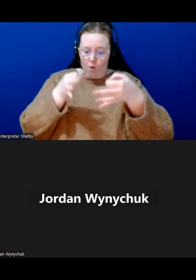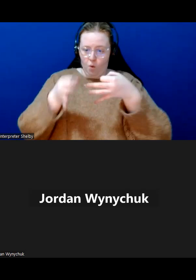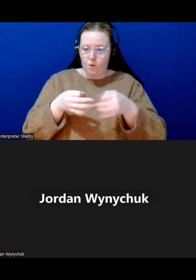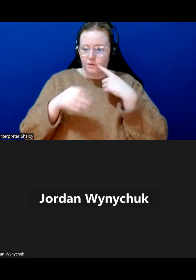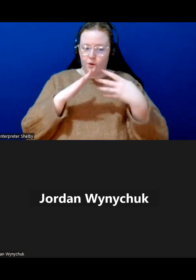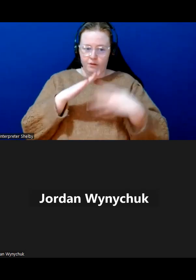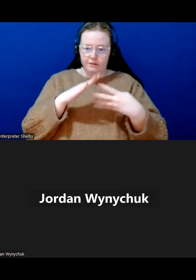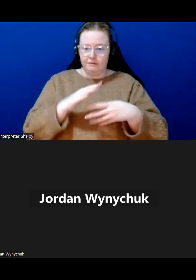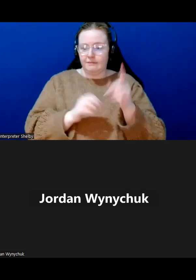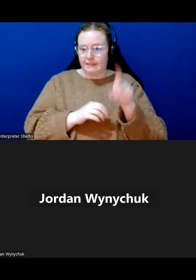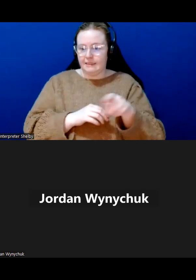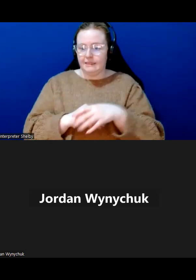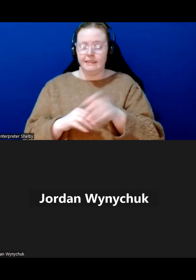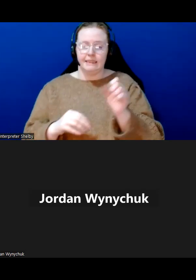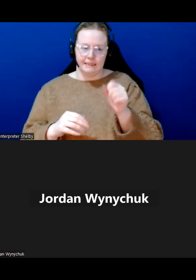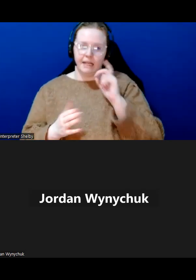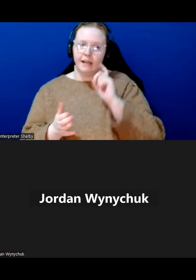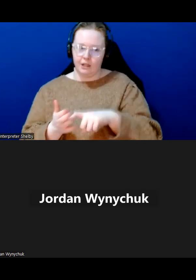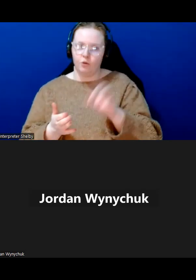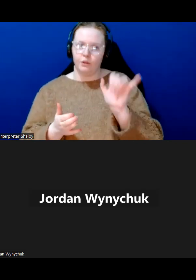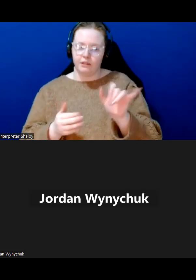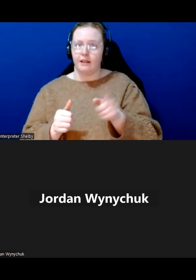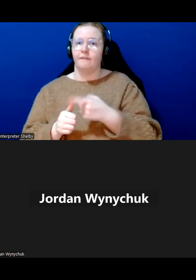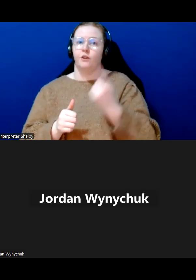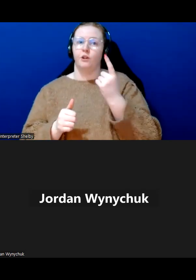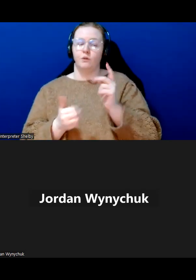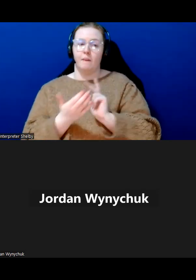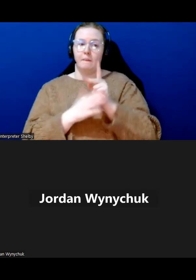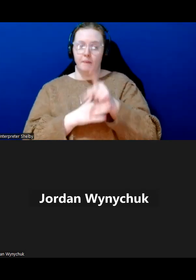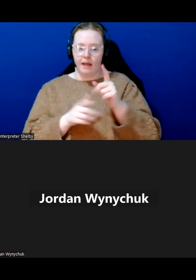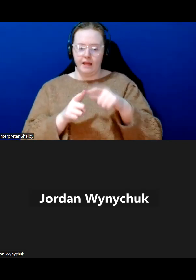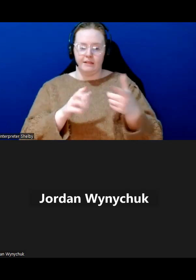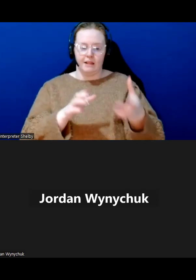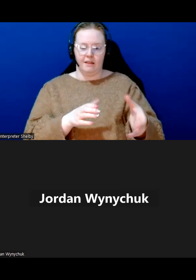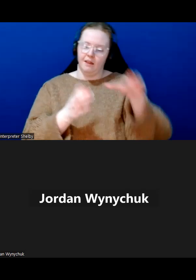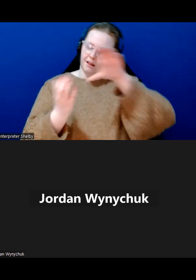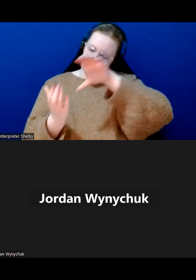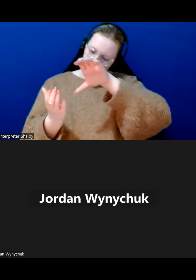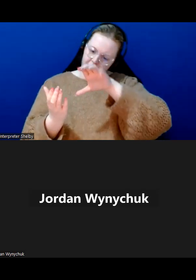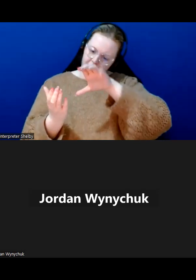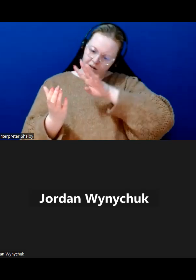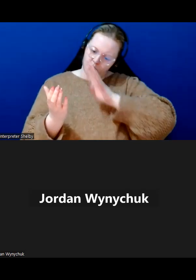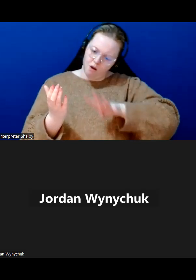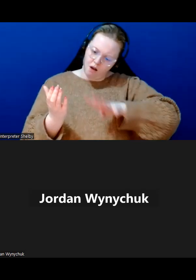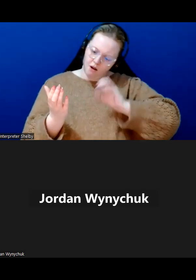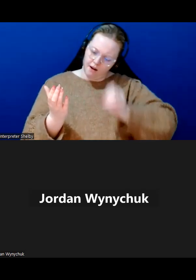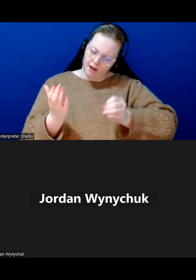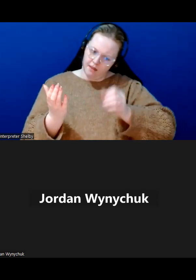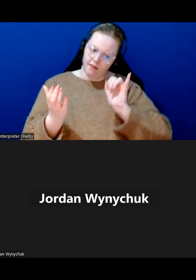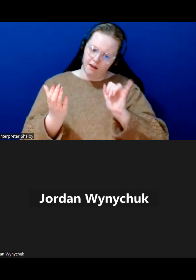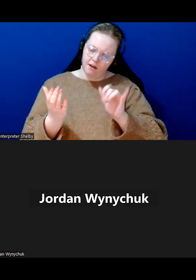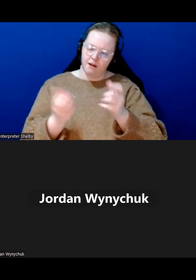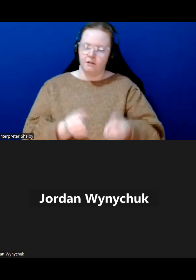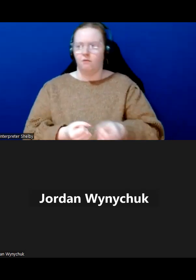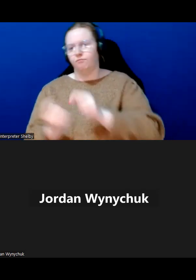happy. no, and I did notice that. I had the first one planted and then I turned it upside down and I noticed it and I was like, oh no. So I had to, dump